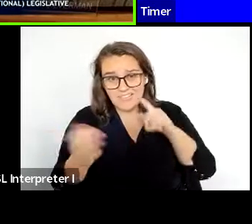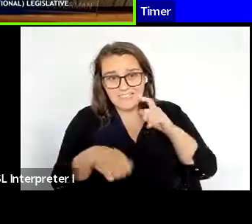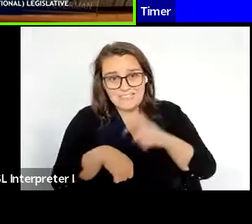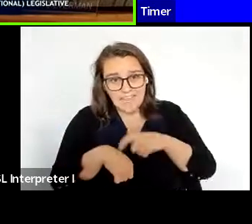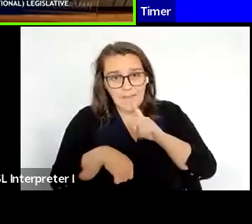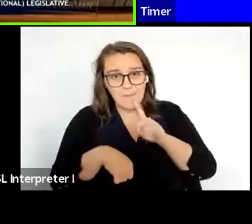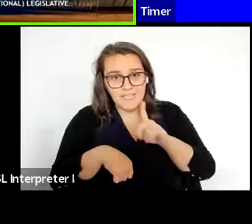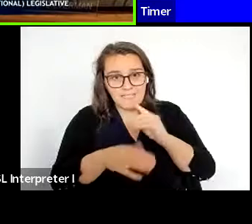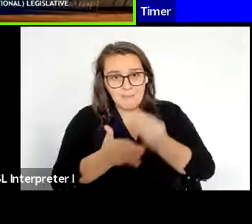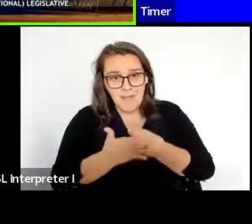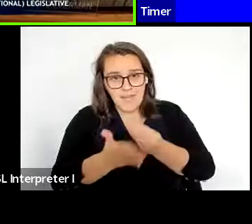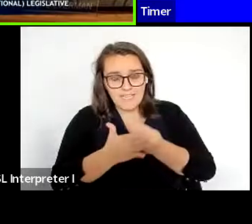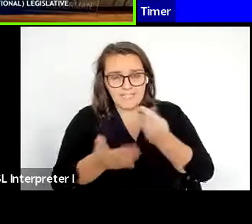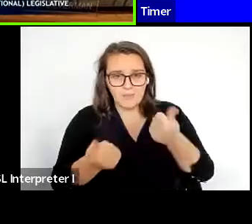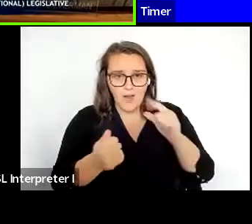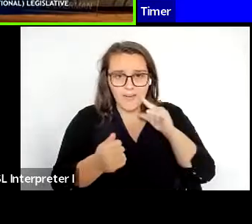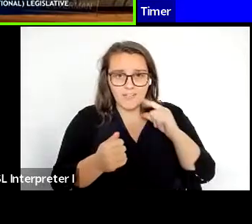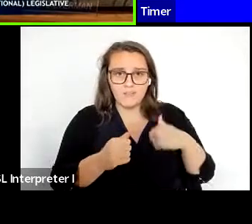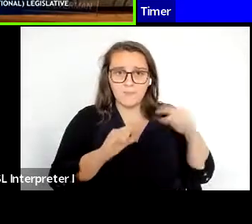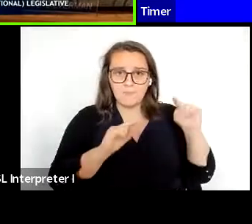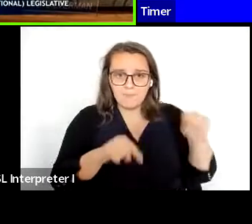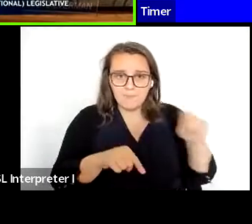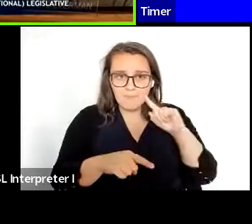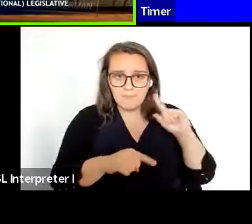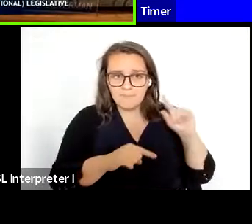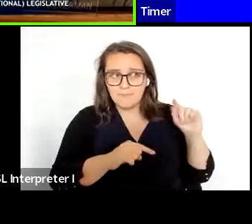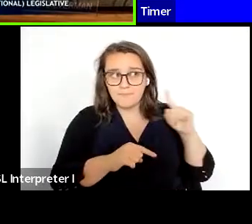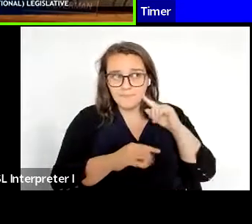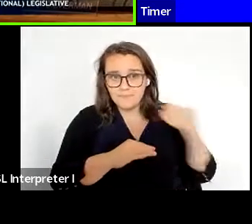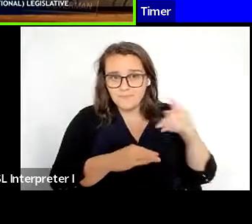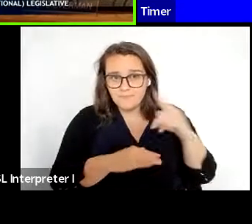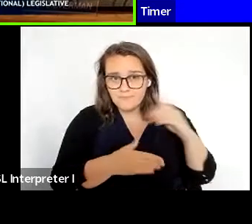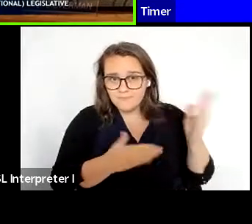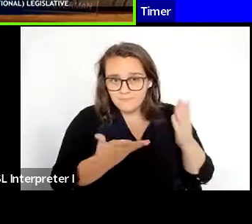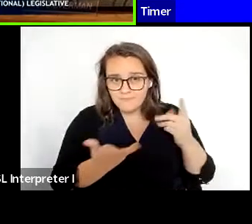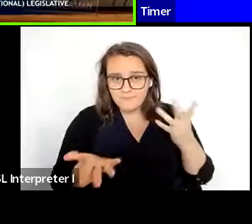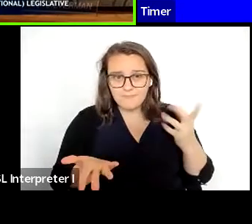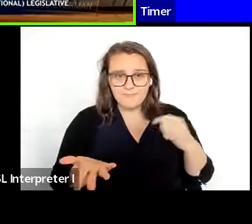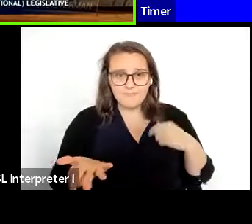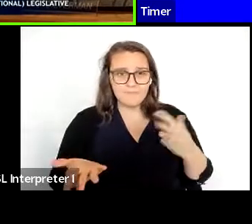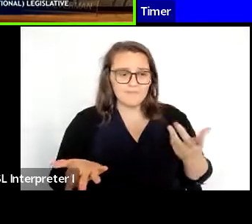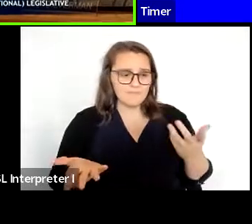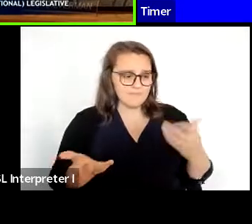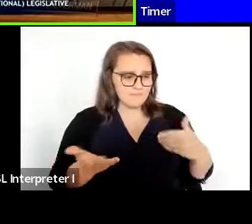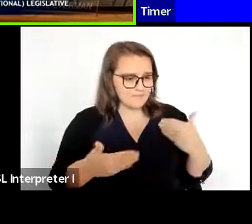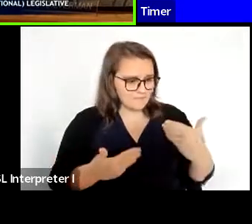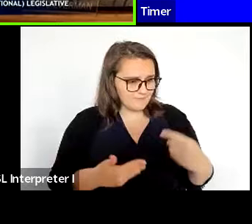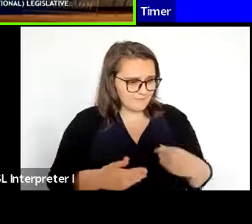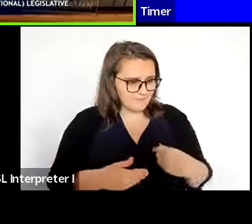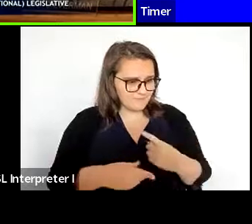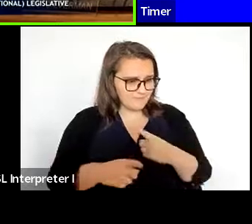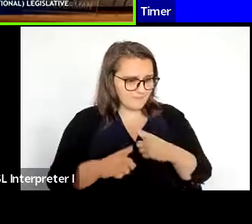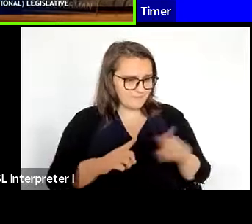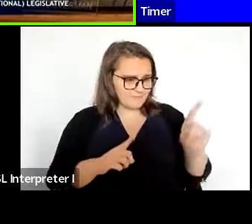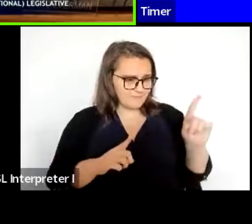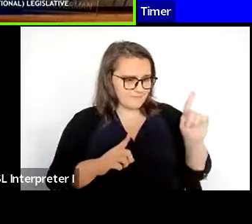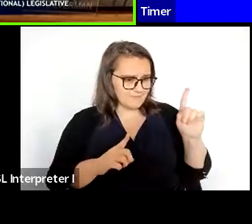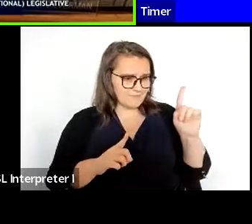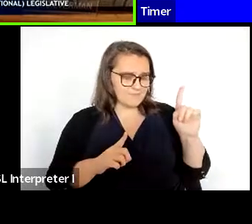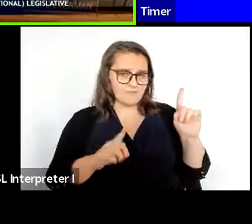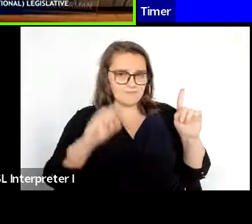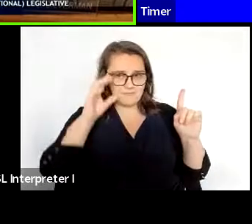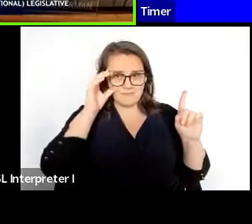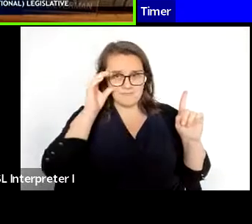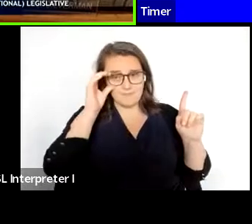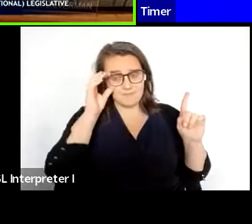their next delivery. And so, you know, just pushing to move along is one thing, but you know, again, enforcement is